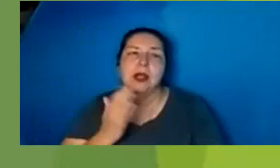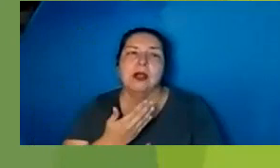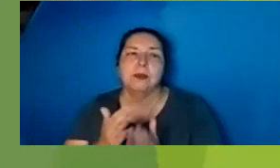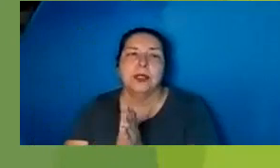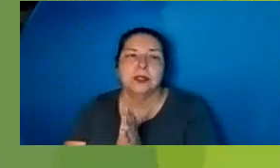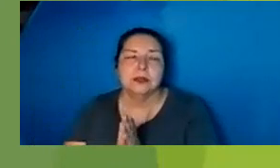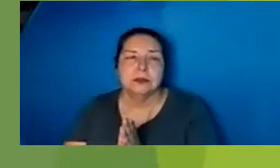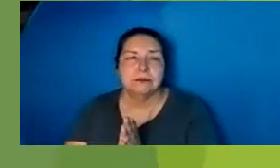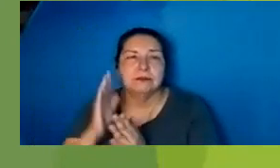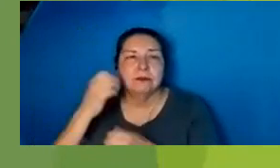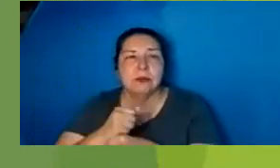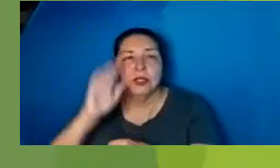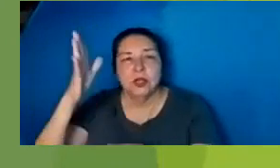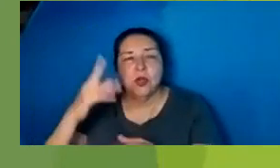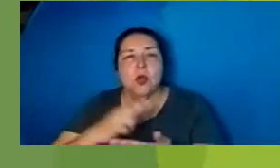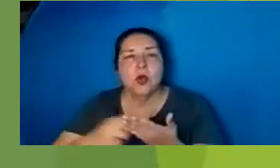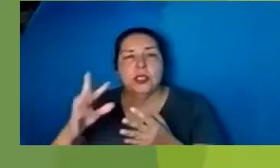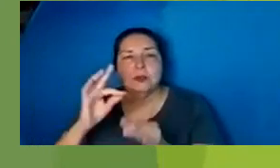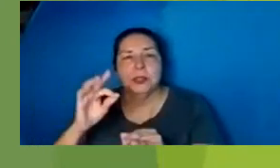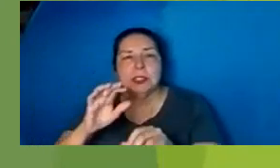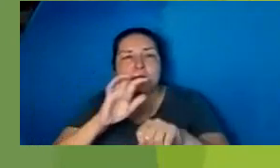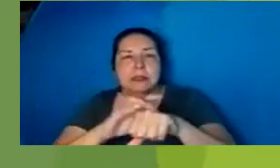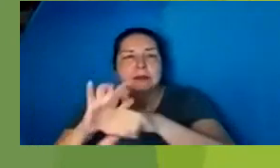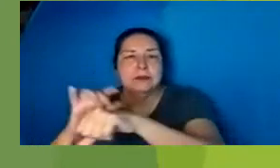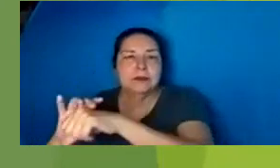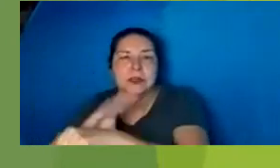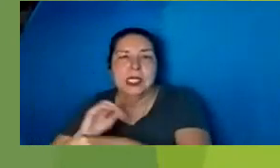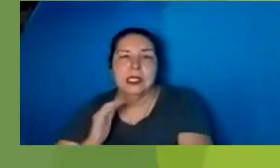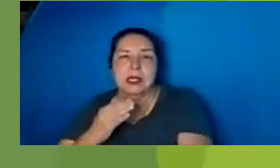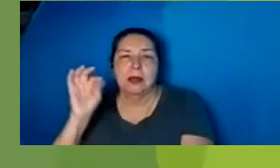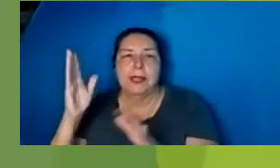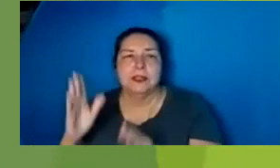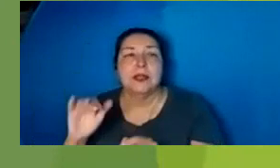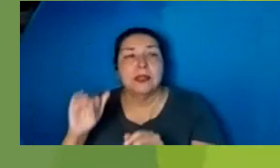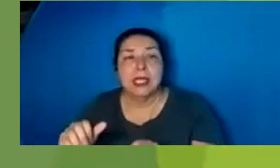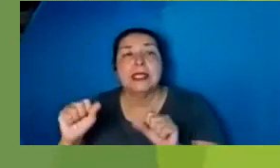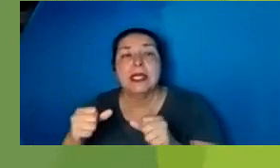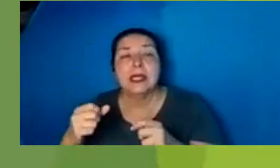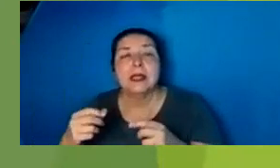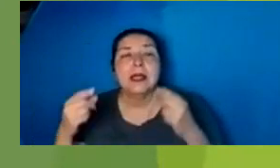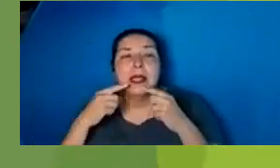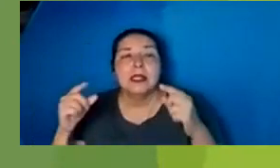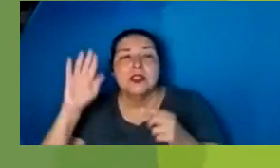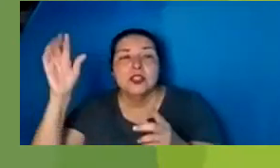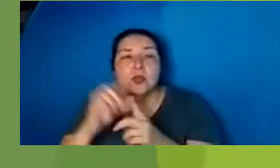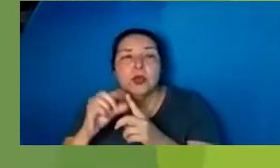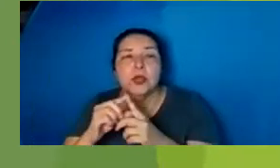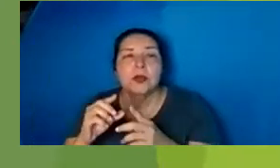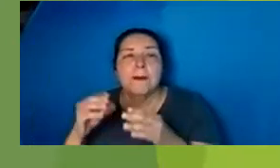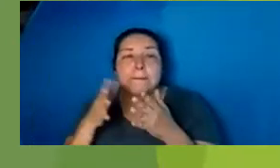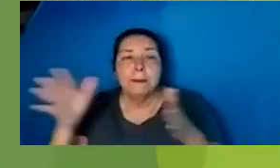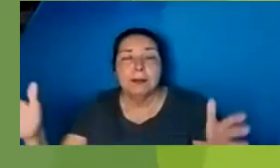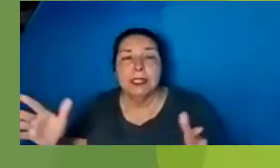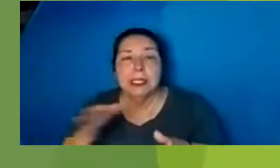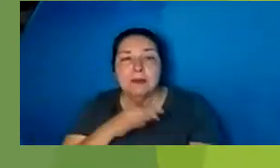cause your Holy Spirit to rest on us and our pastors that they may prophesy your word publicly and faithfully amongst